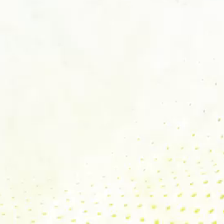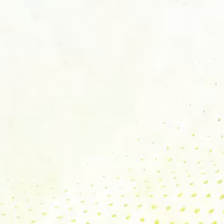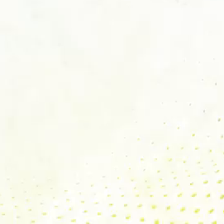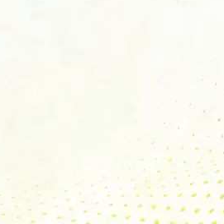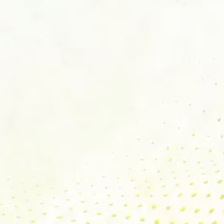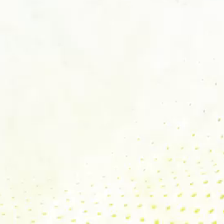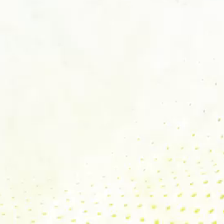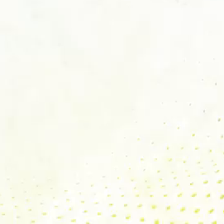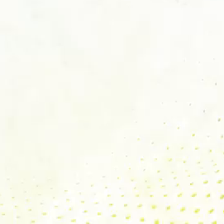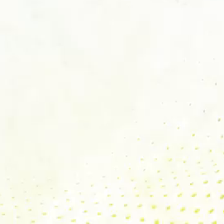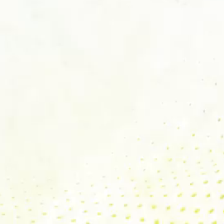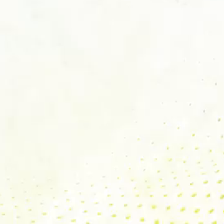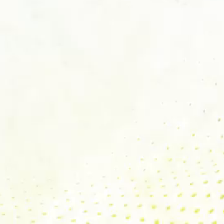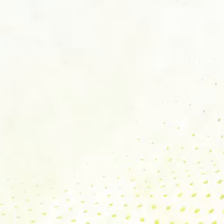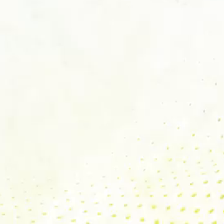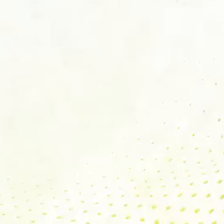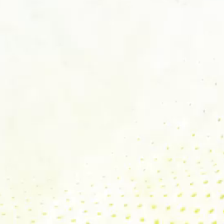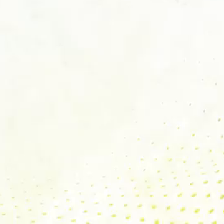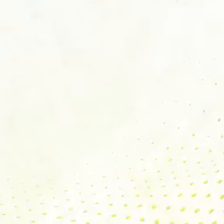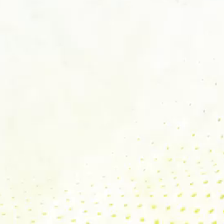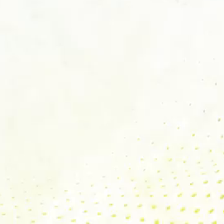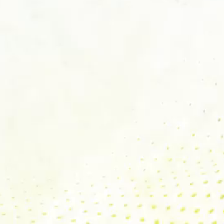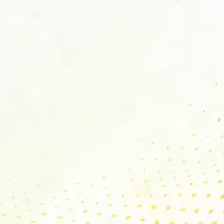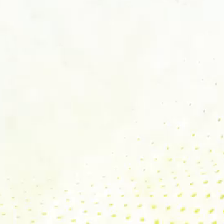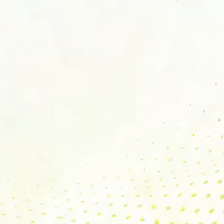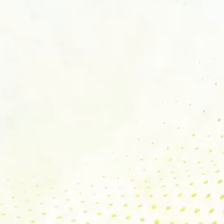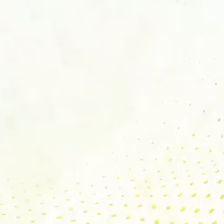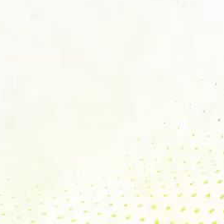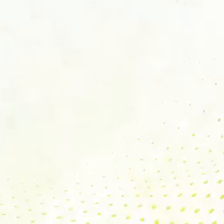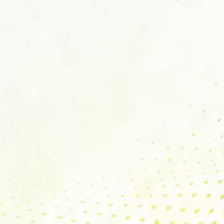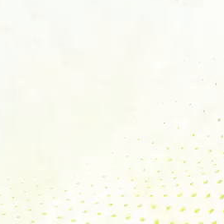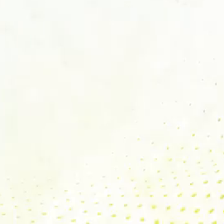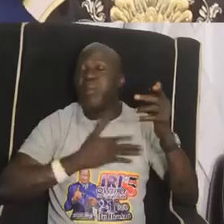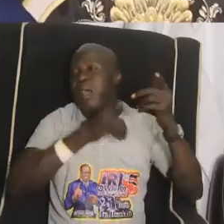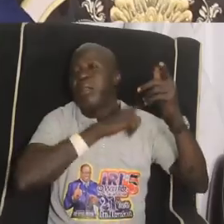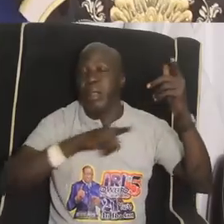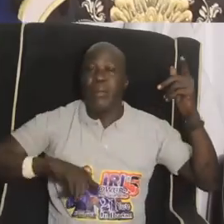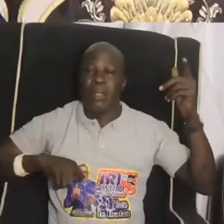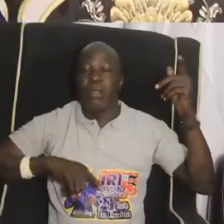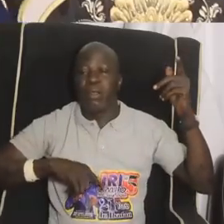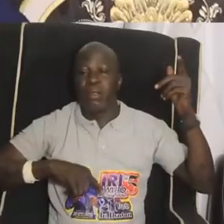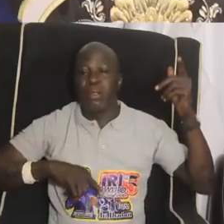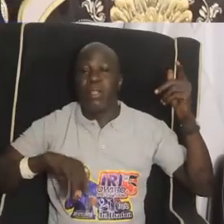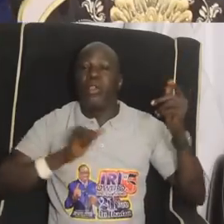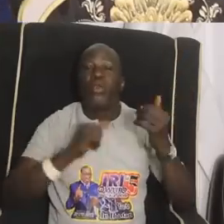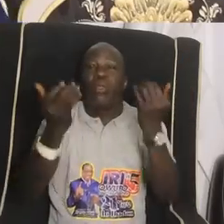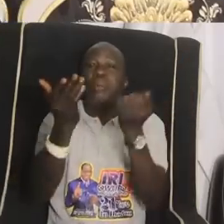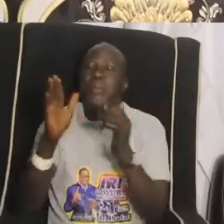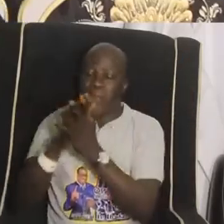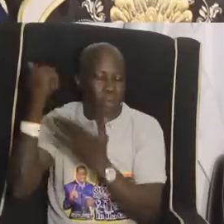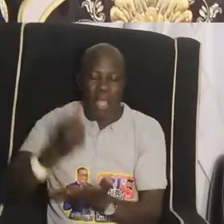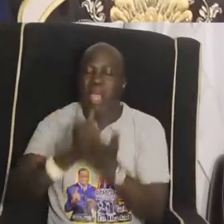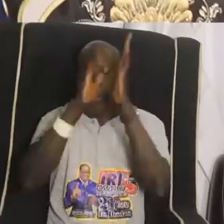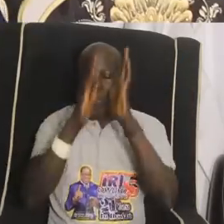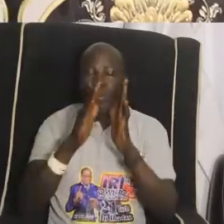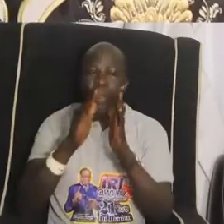yoku fun mi yo si sa se pe ise re ninu aye mi e ba mi dupe lowo Olorun baba se bi oba o. In Jesus' name, my Lord. I'm glad you have one alone. You